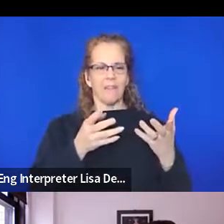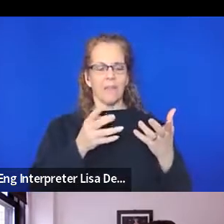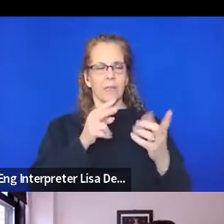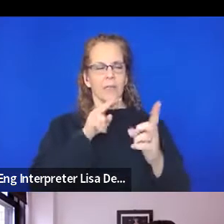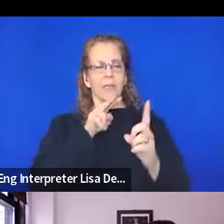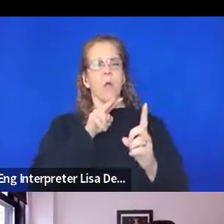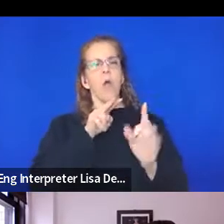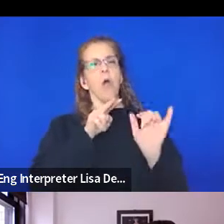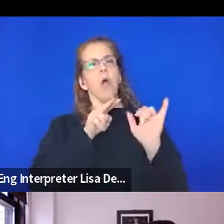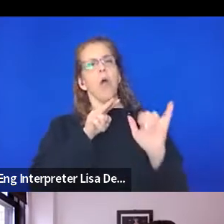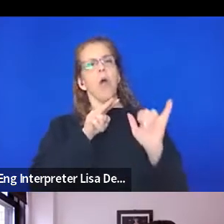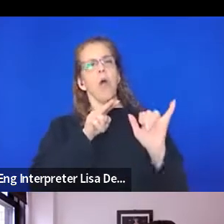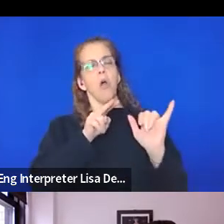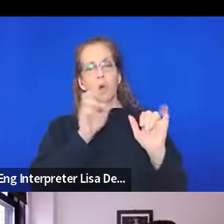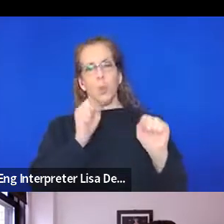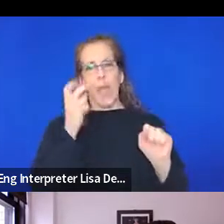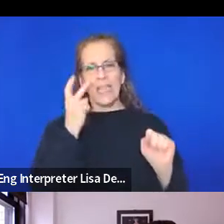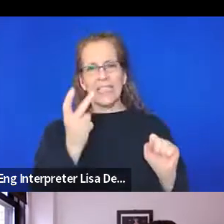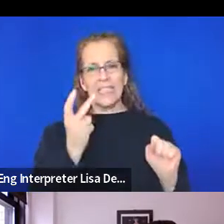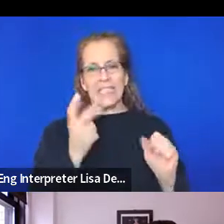see.